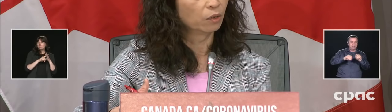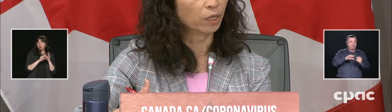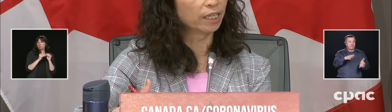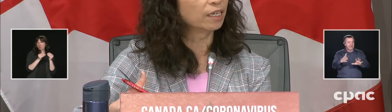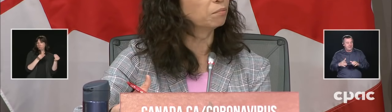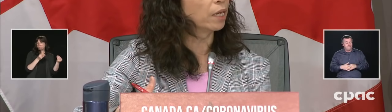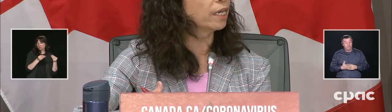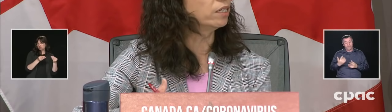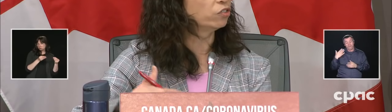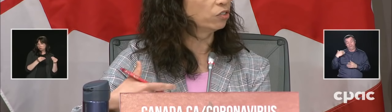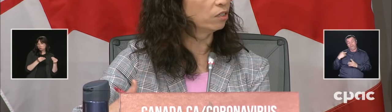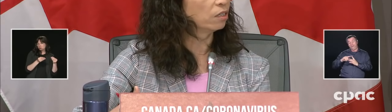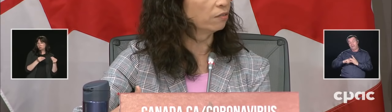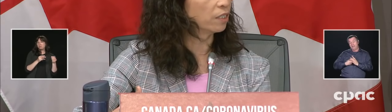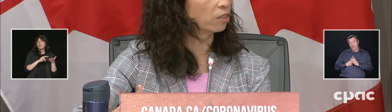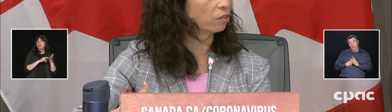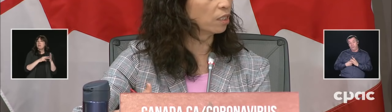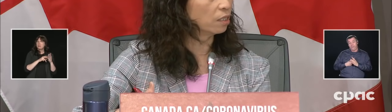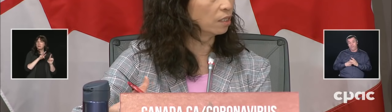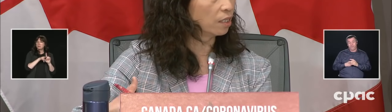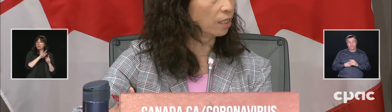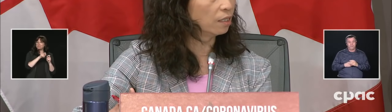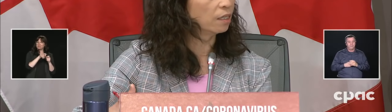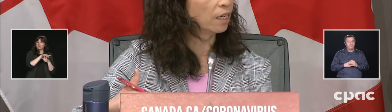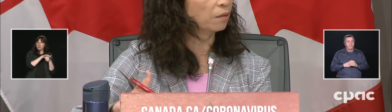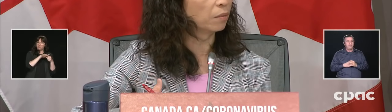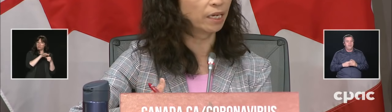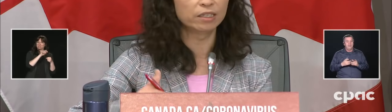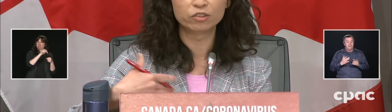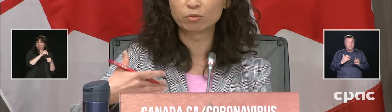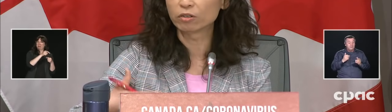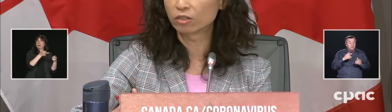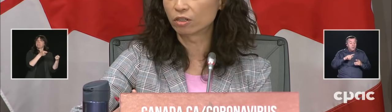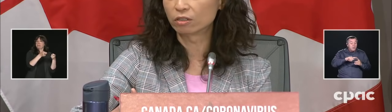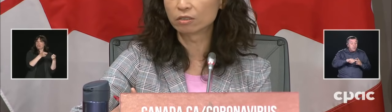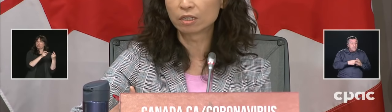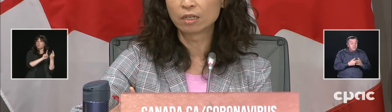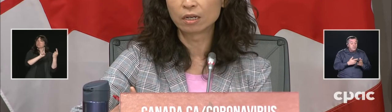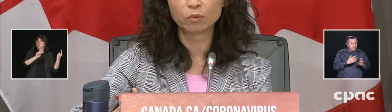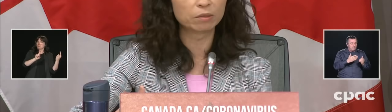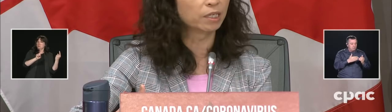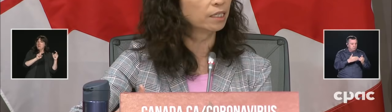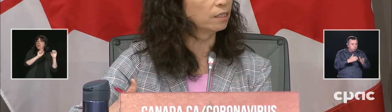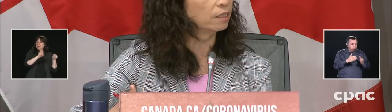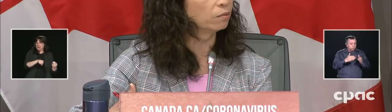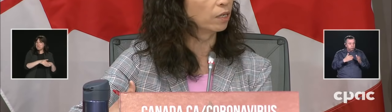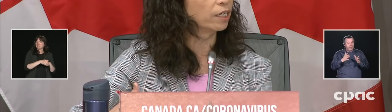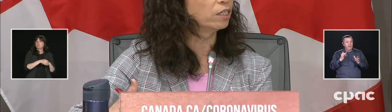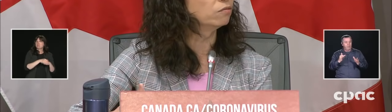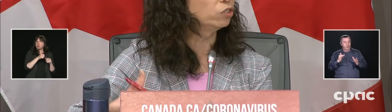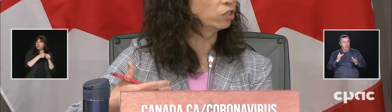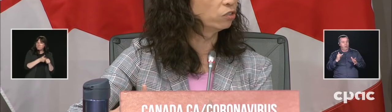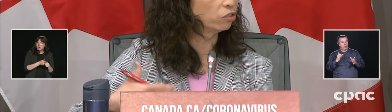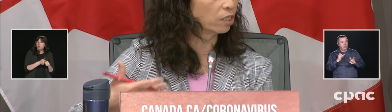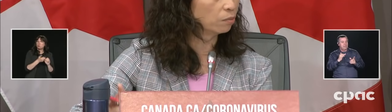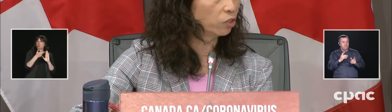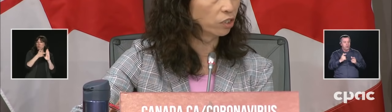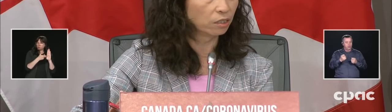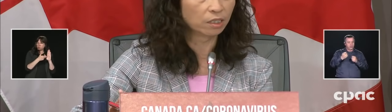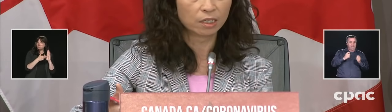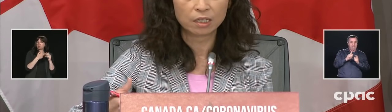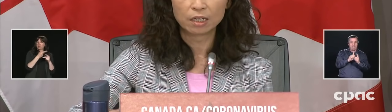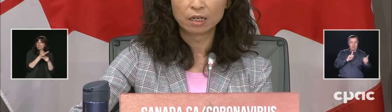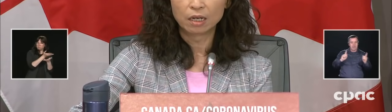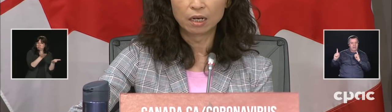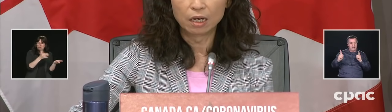settings where they can manage the physical distancing and manage protocols and workplaces where you can reduce